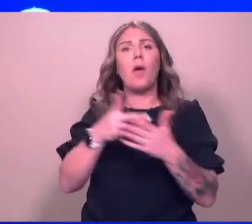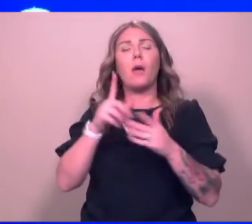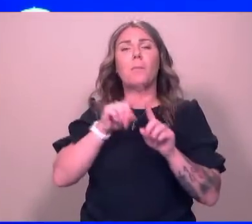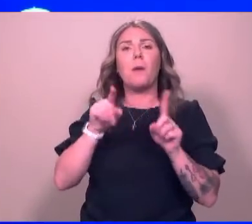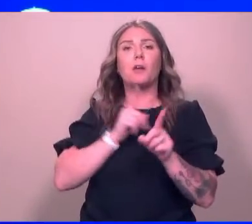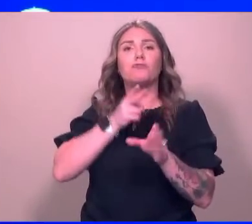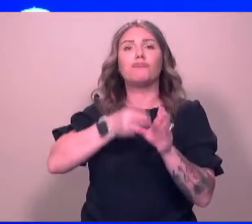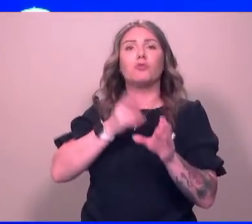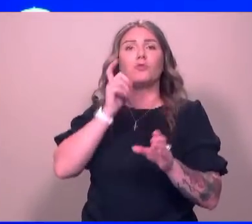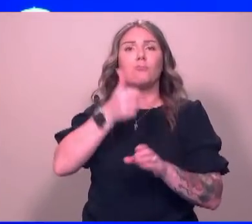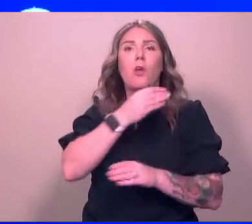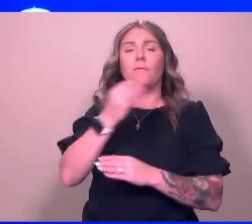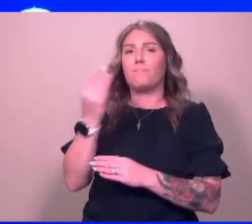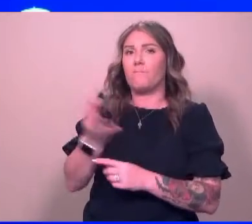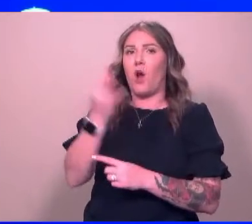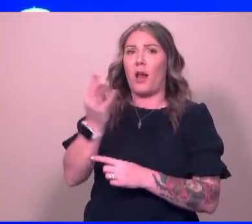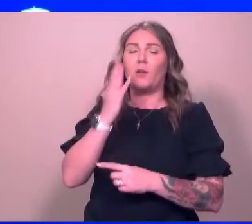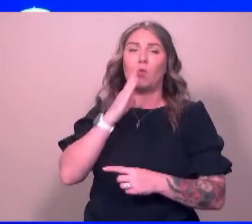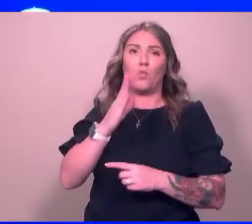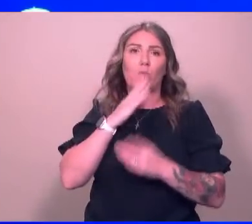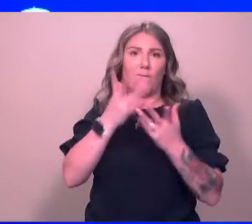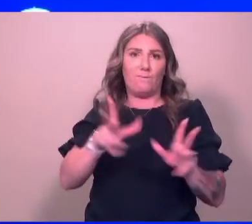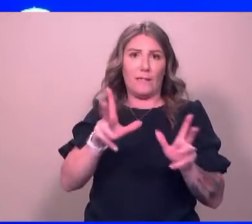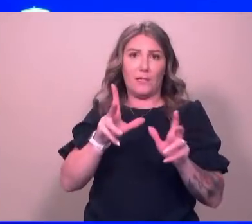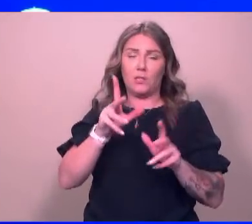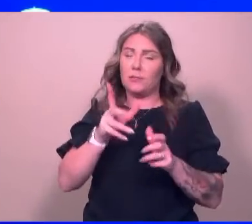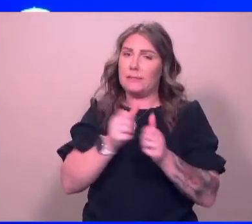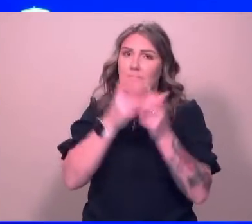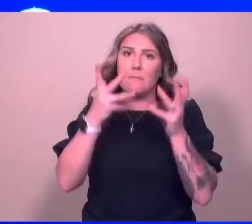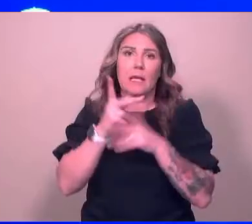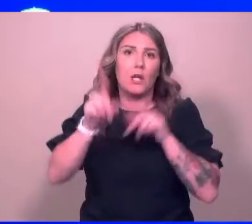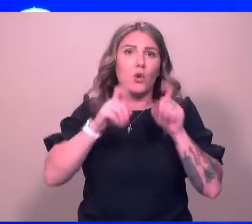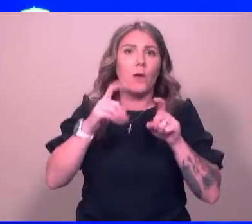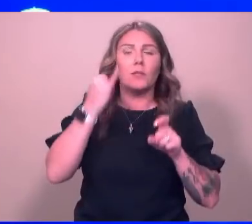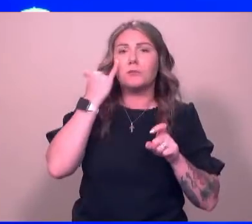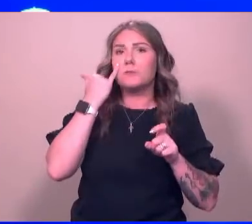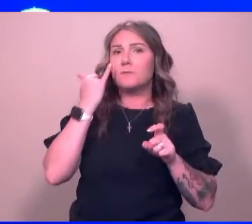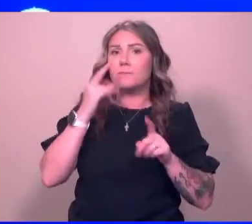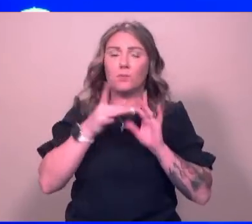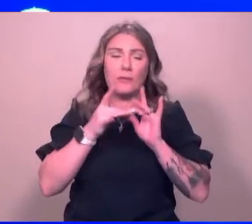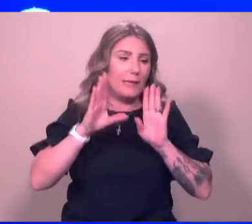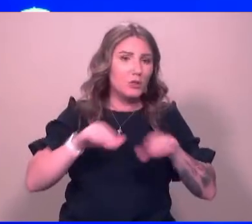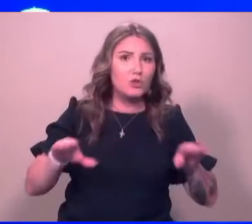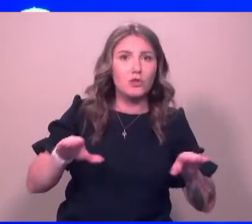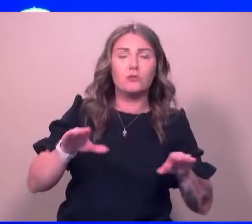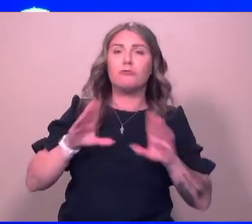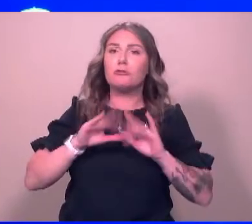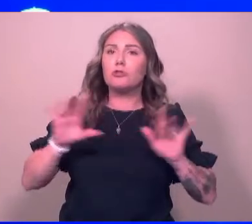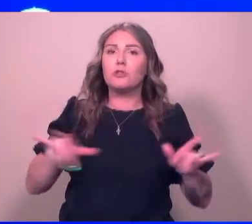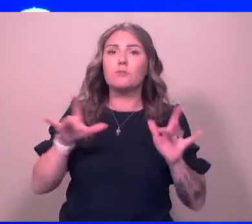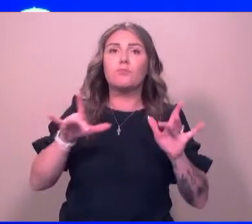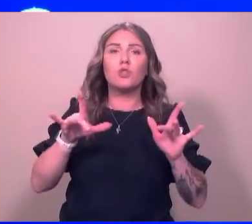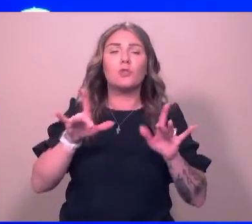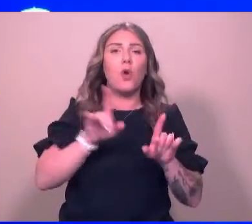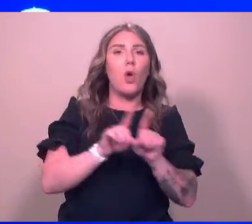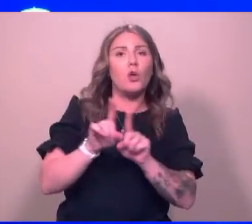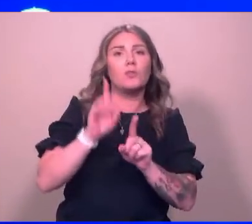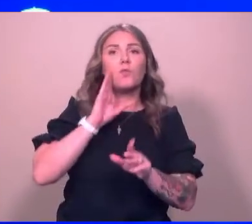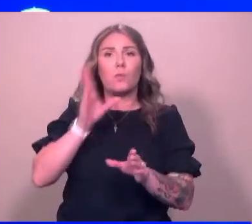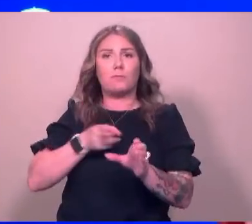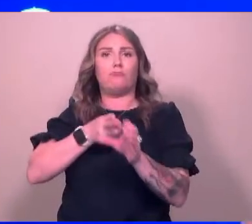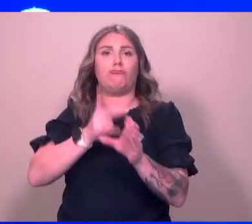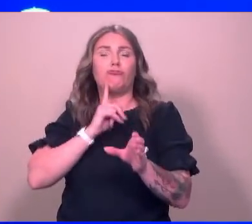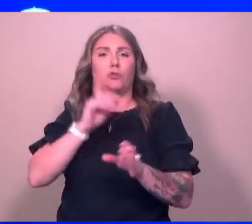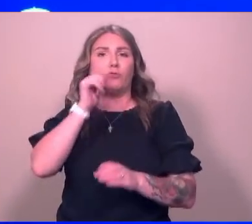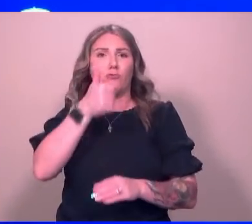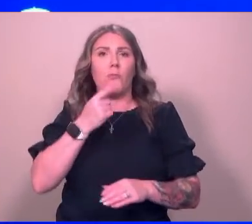tomorrow and Friday. We're going to get through as many of those questions as possible. If you have any questions about children, Children's Mercy is also joining us tomorrow as well. So stick with